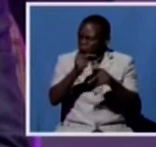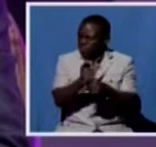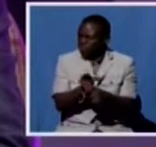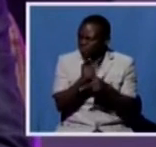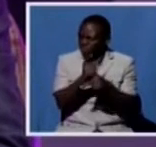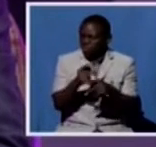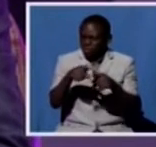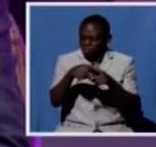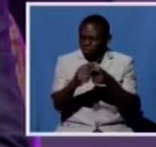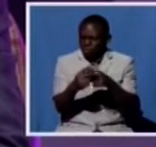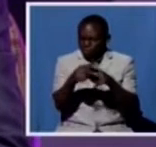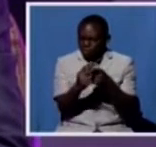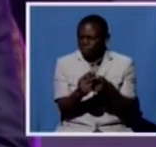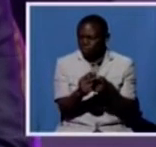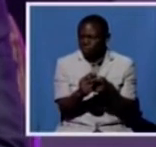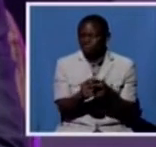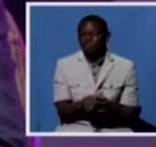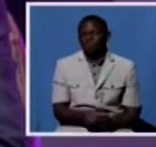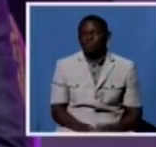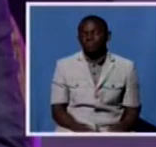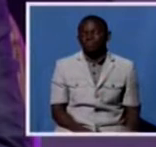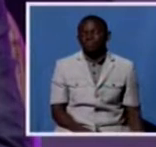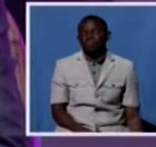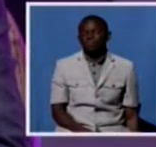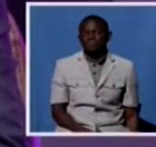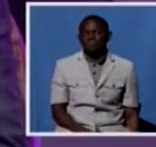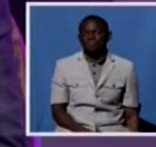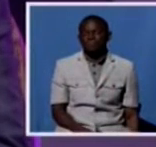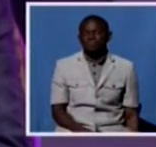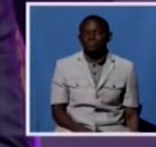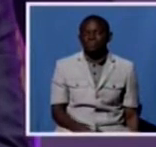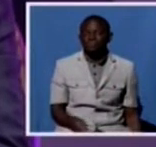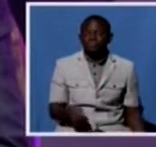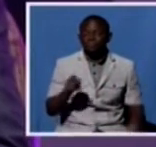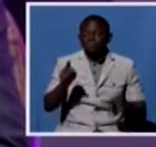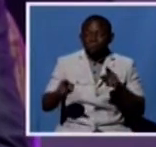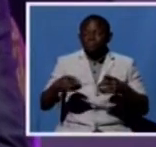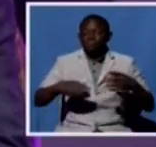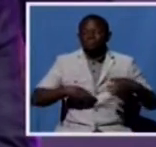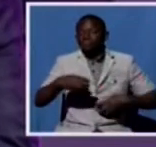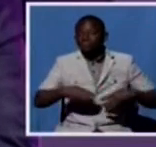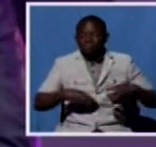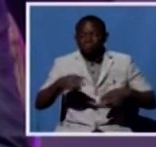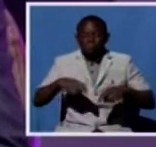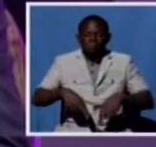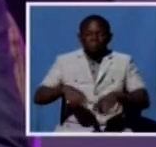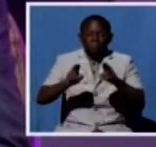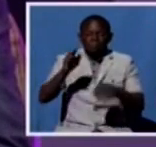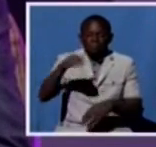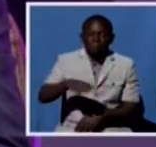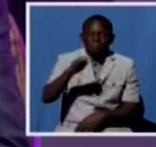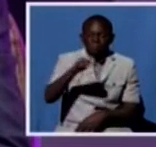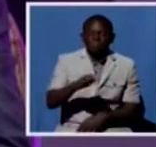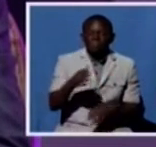to that concern. We don't sit back and say, let people complain, we apply the money where